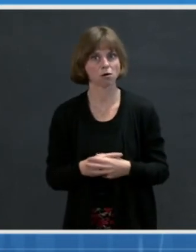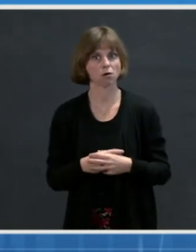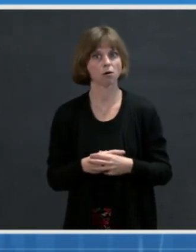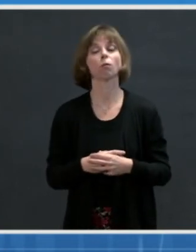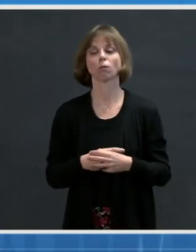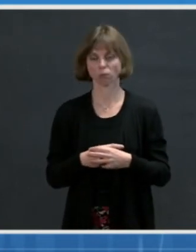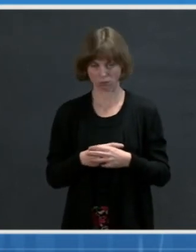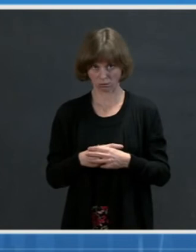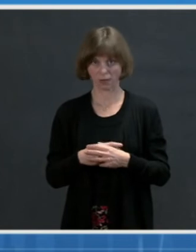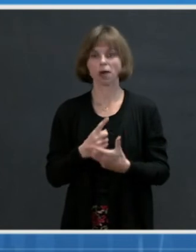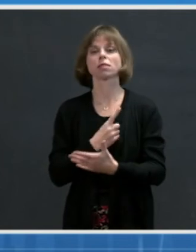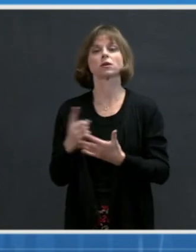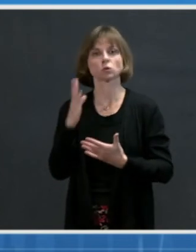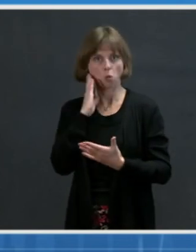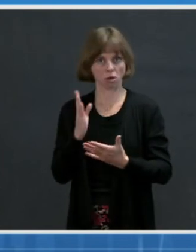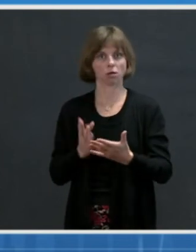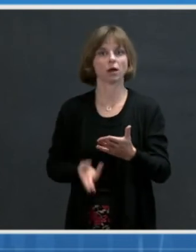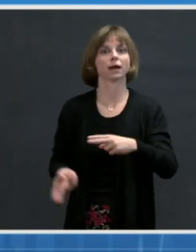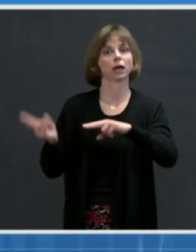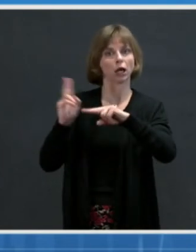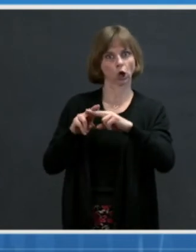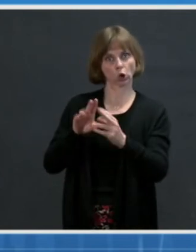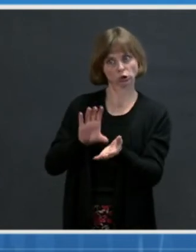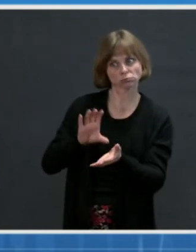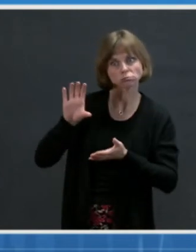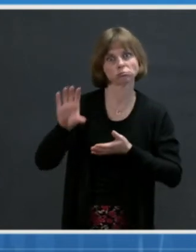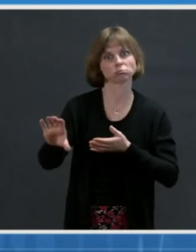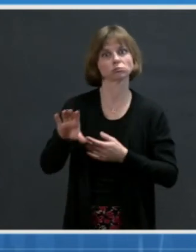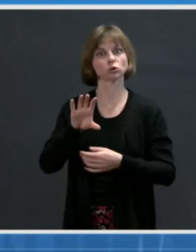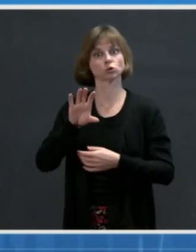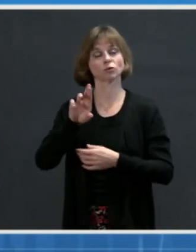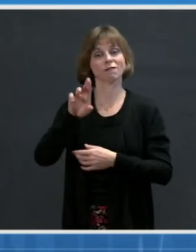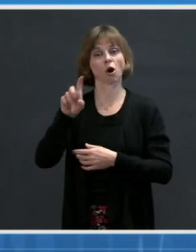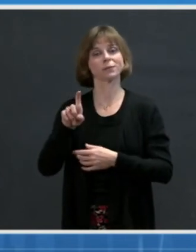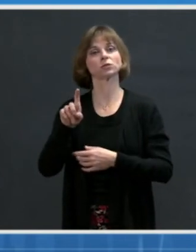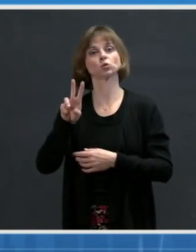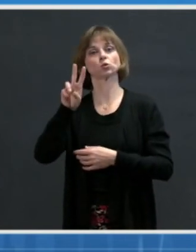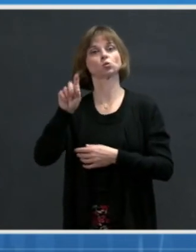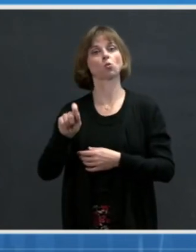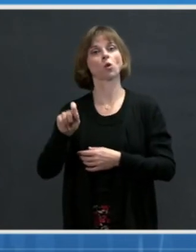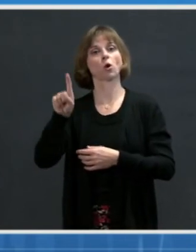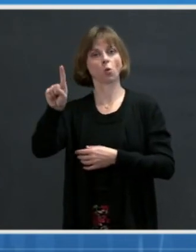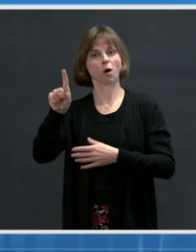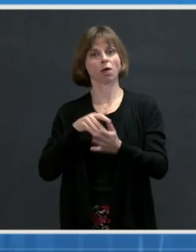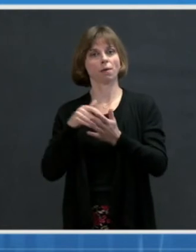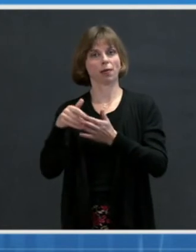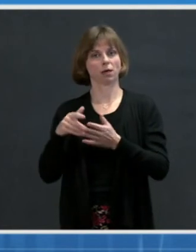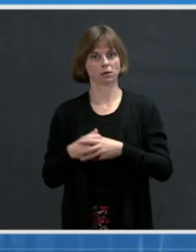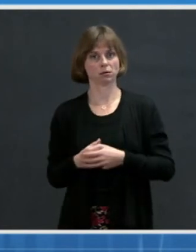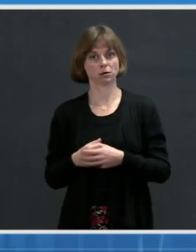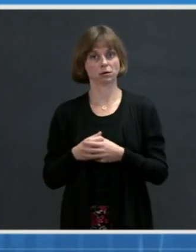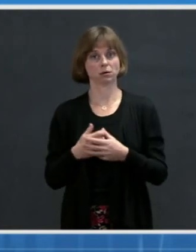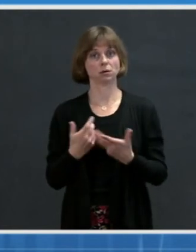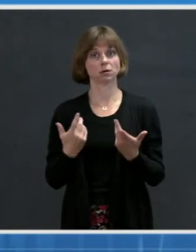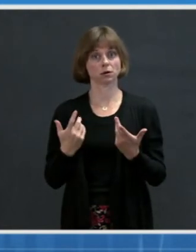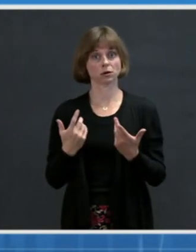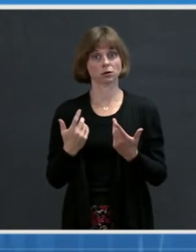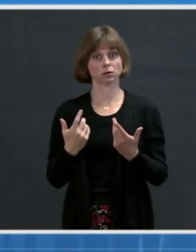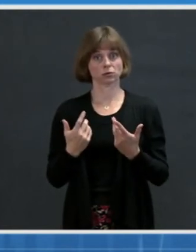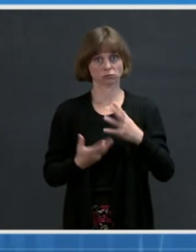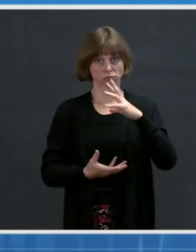the allocation to pharmacies to 2.1 million doses. So with 14.5 million